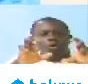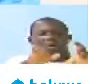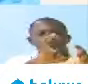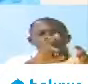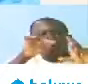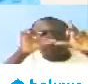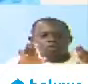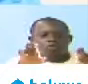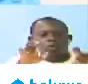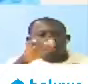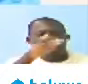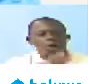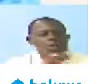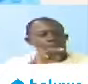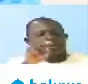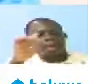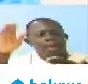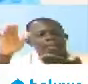bala.